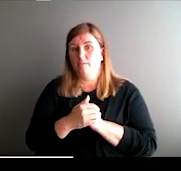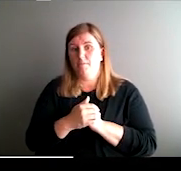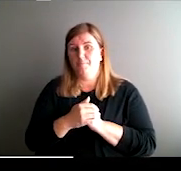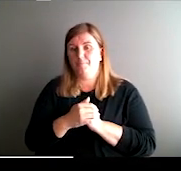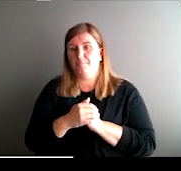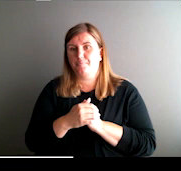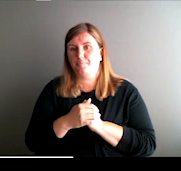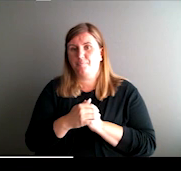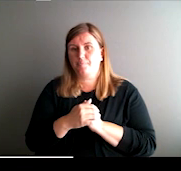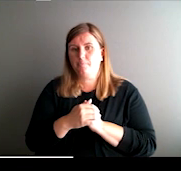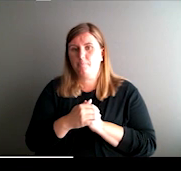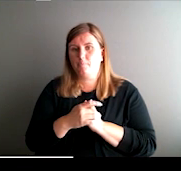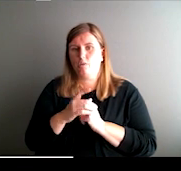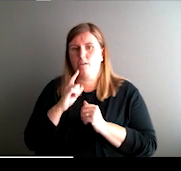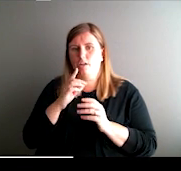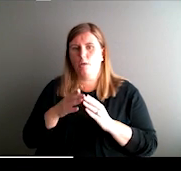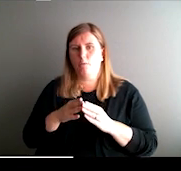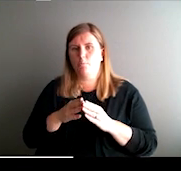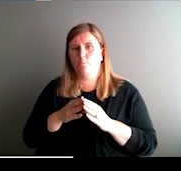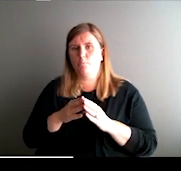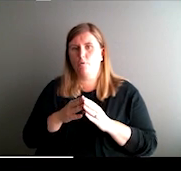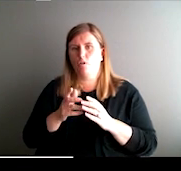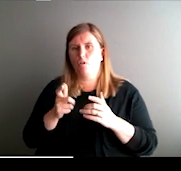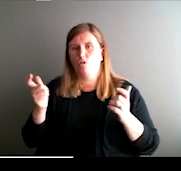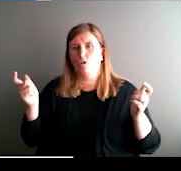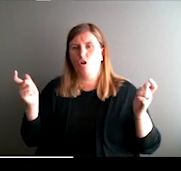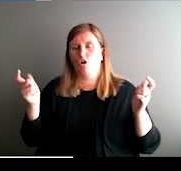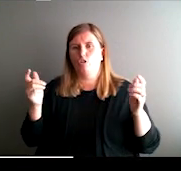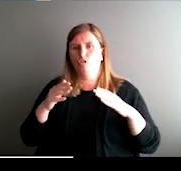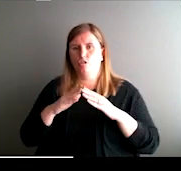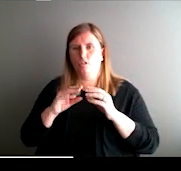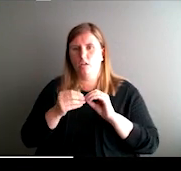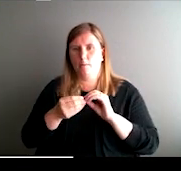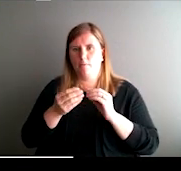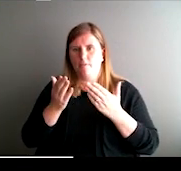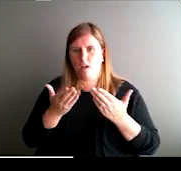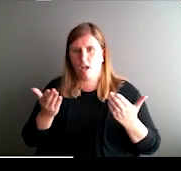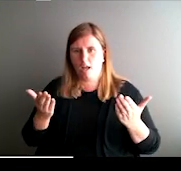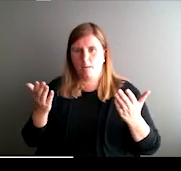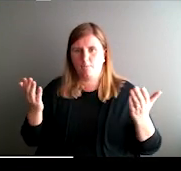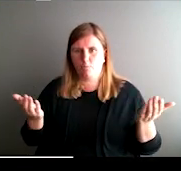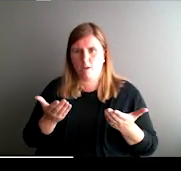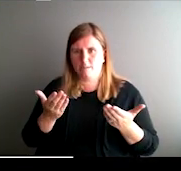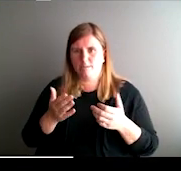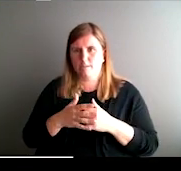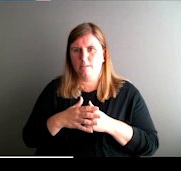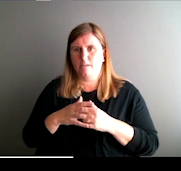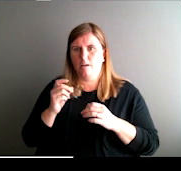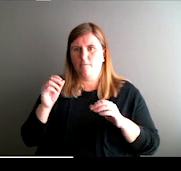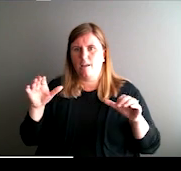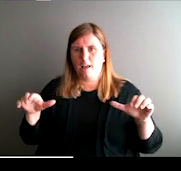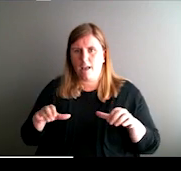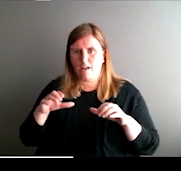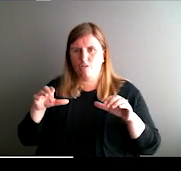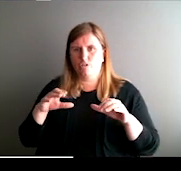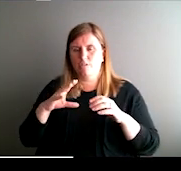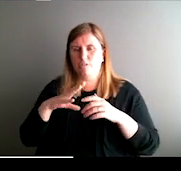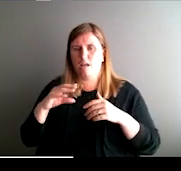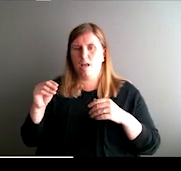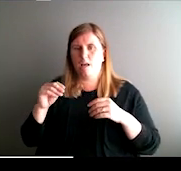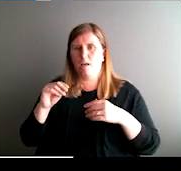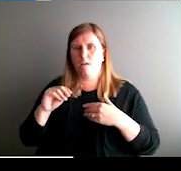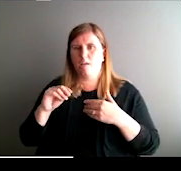what they want is to get a large number of items present, of actions, and of